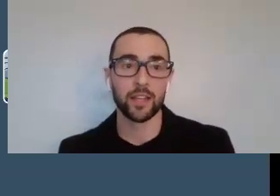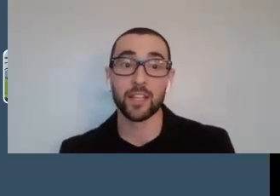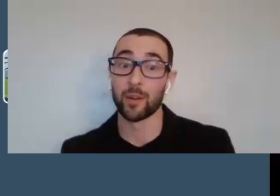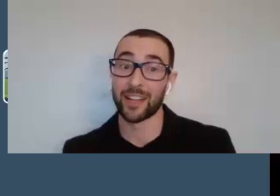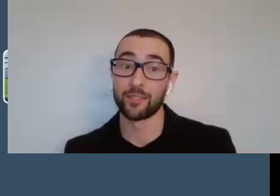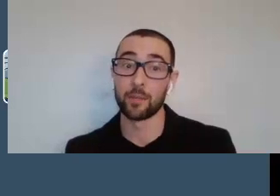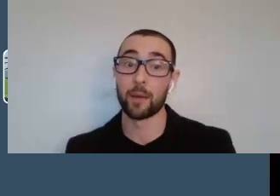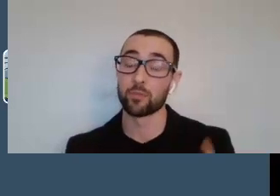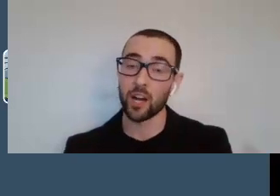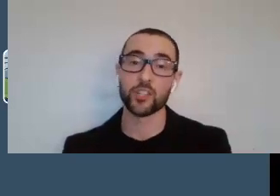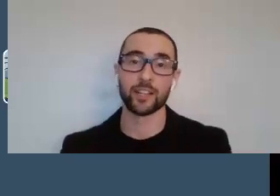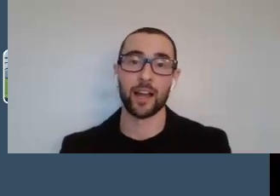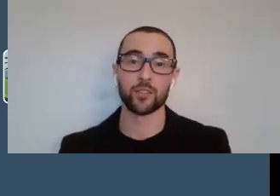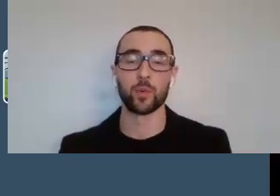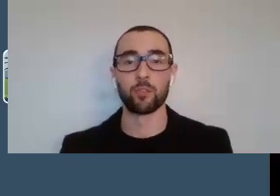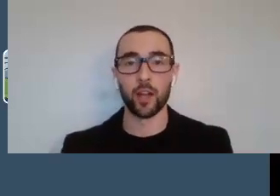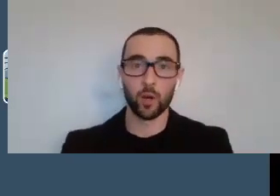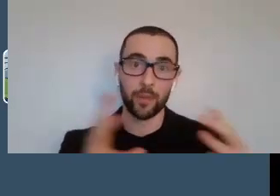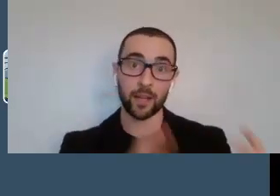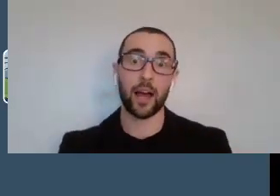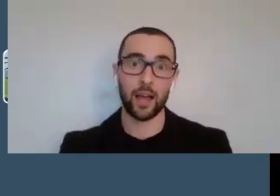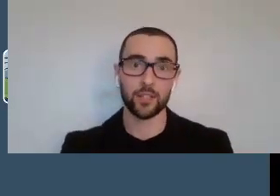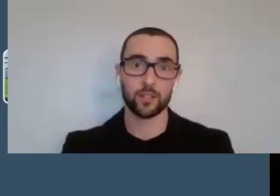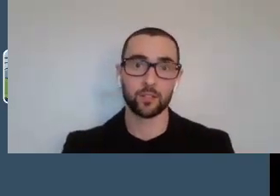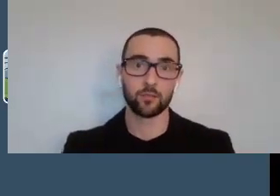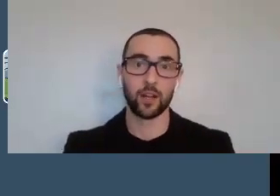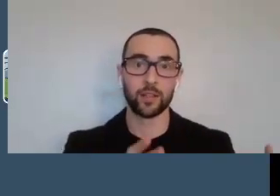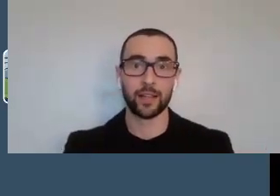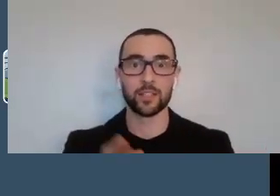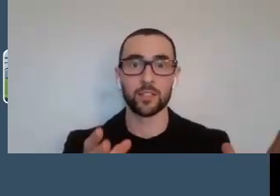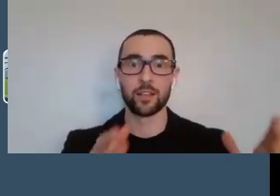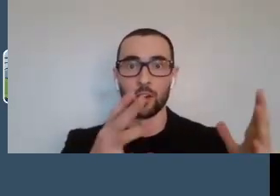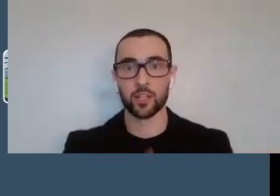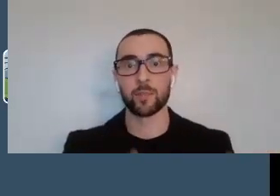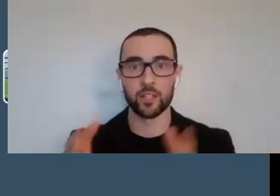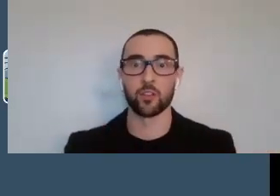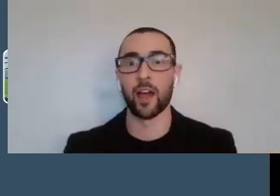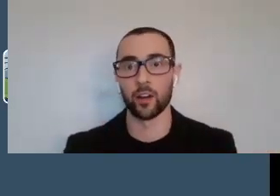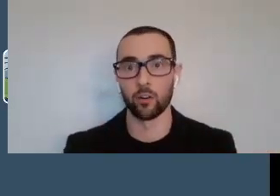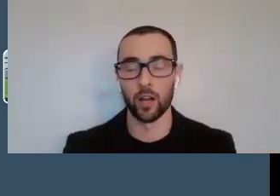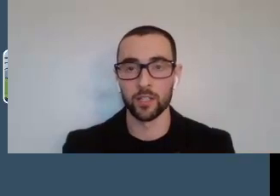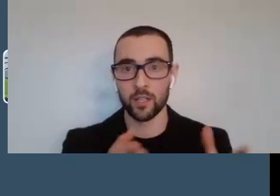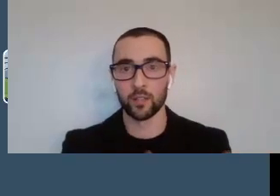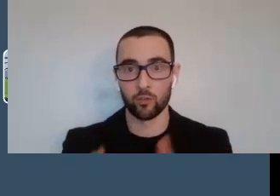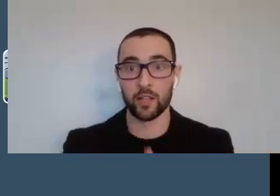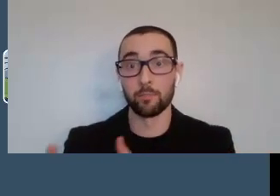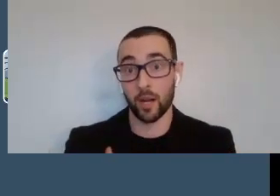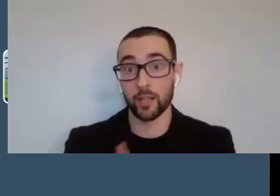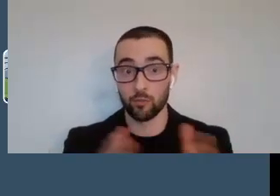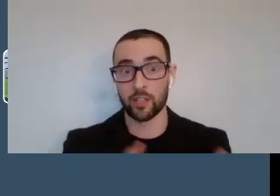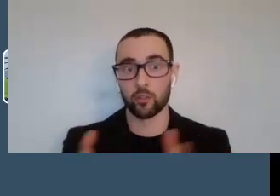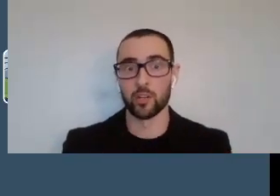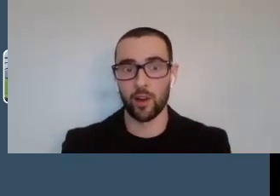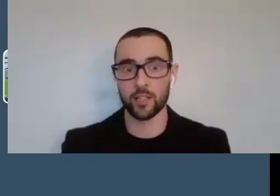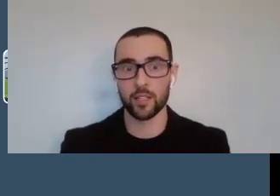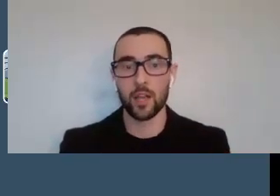So running a statement of activity by project now. So we ran one by class, right? And that's to see if our expenses are categorized in the correct